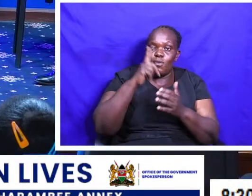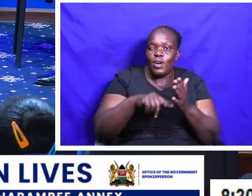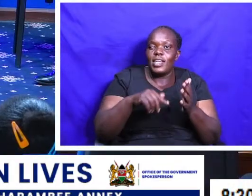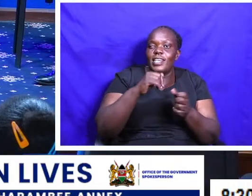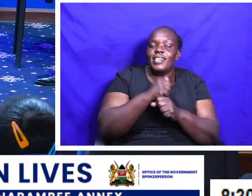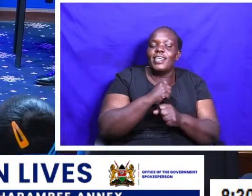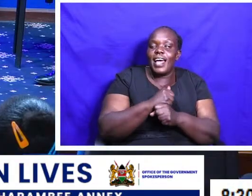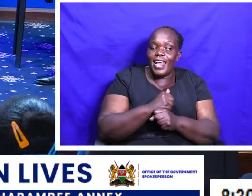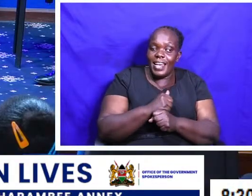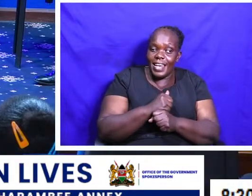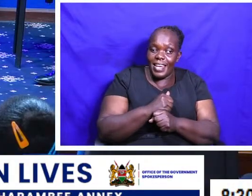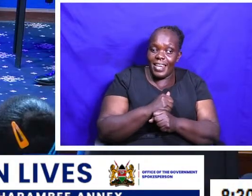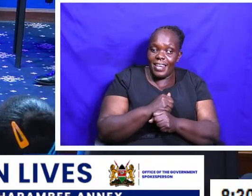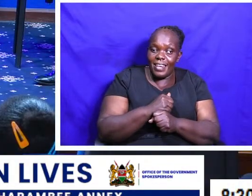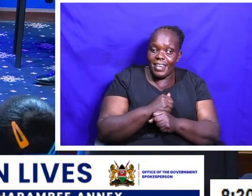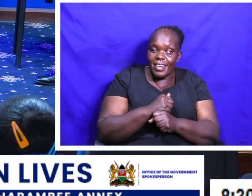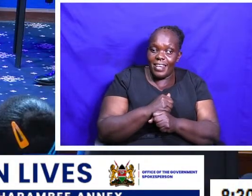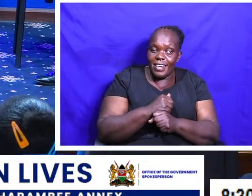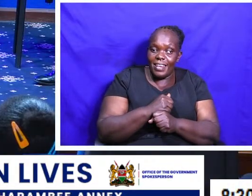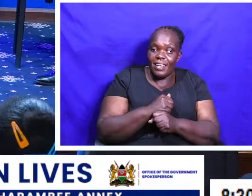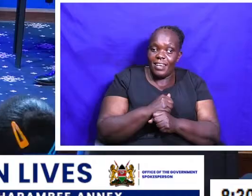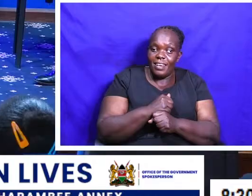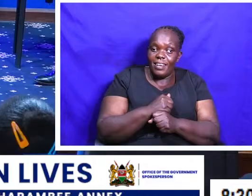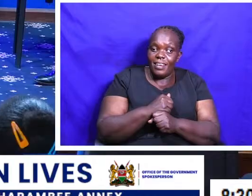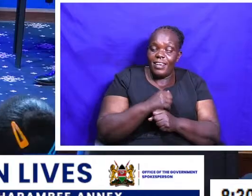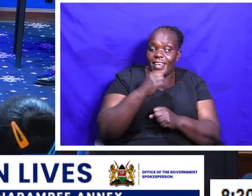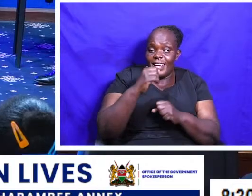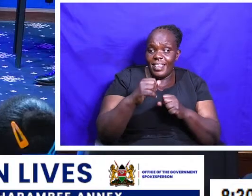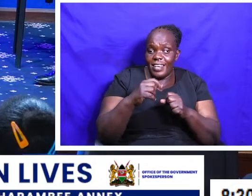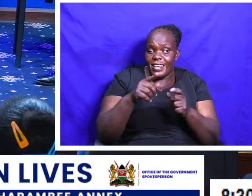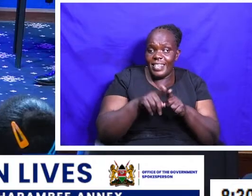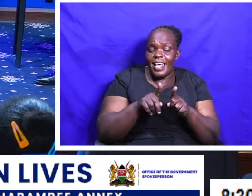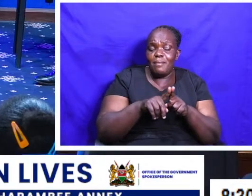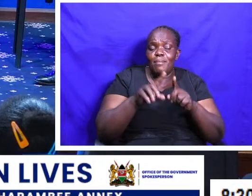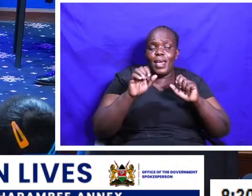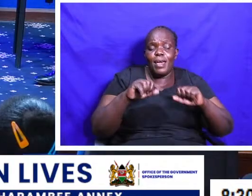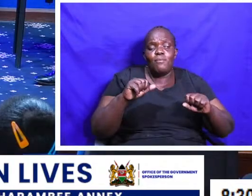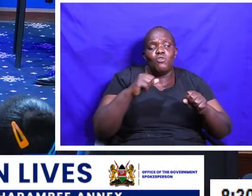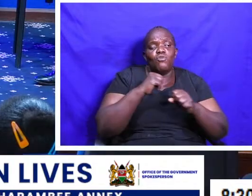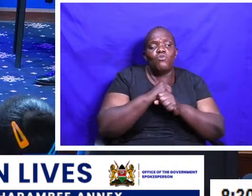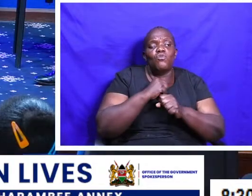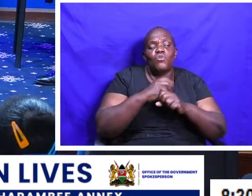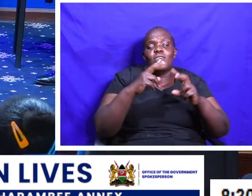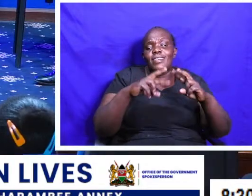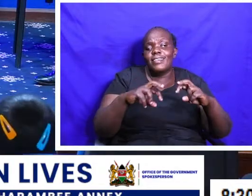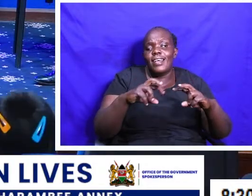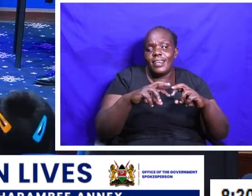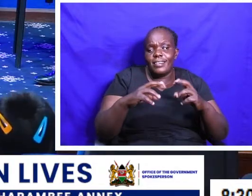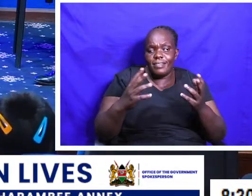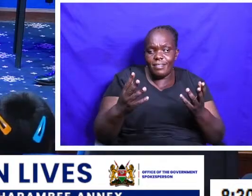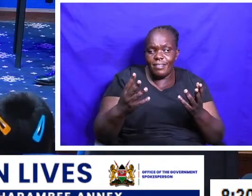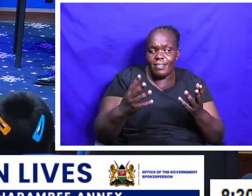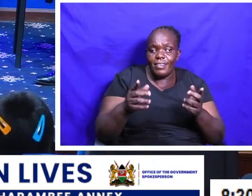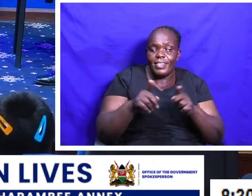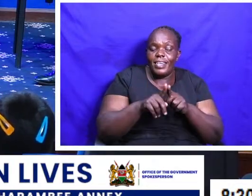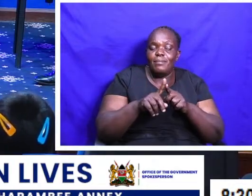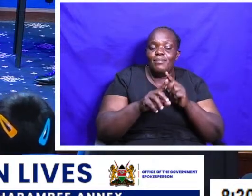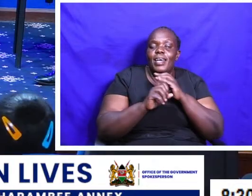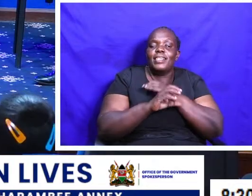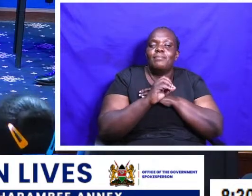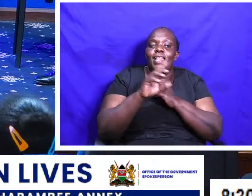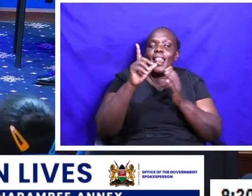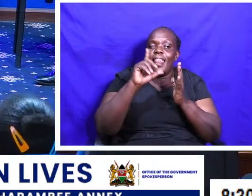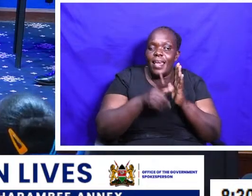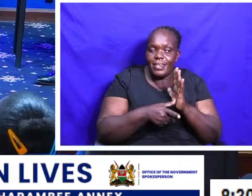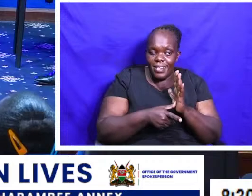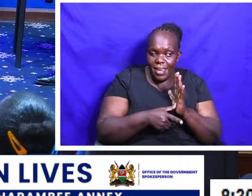he does. That's practically. He is able to, through research, and really explain,